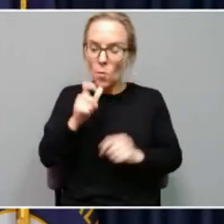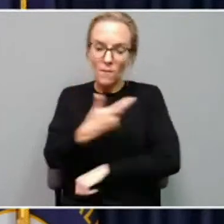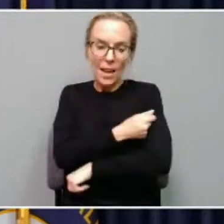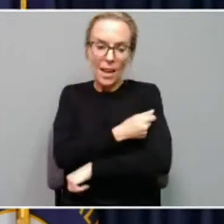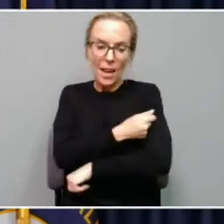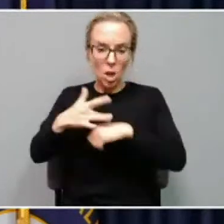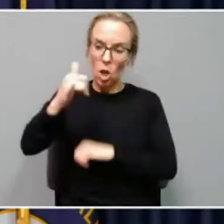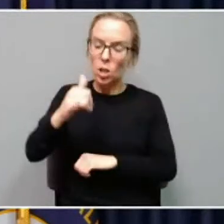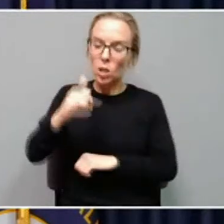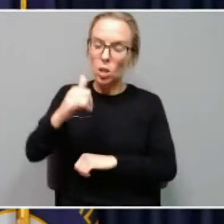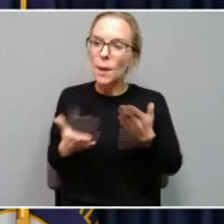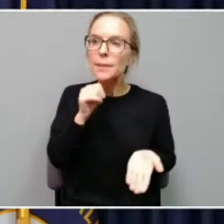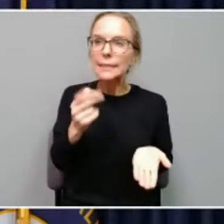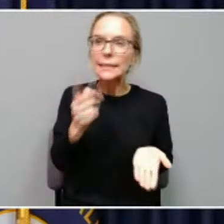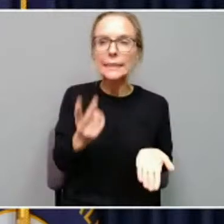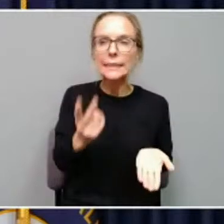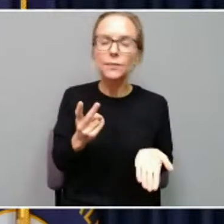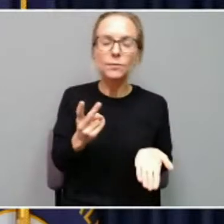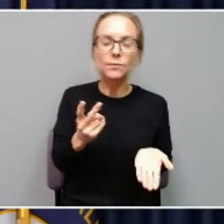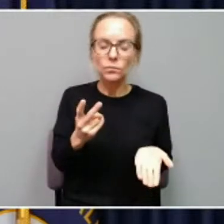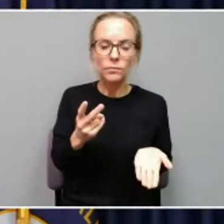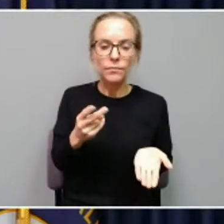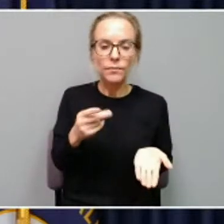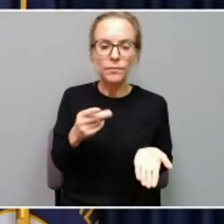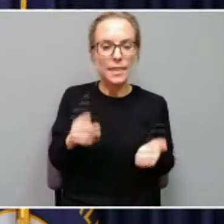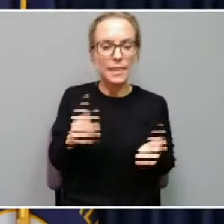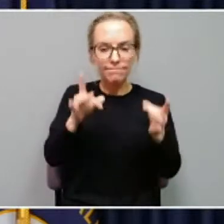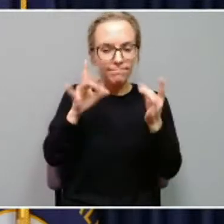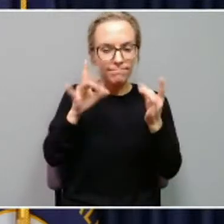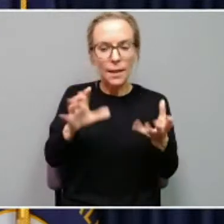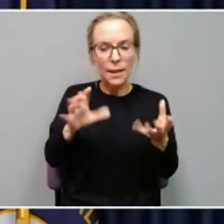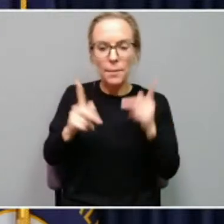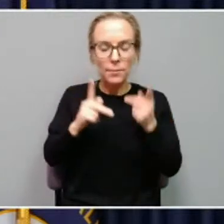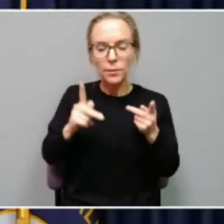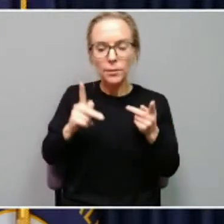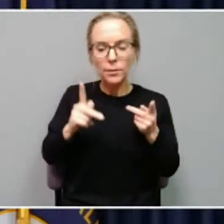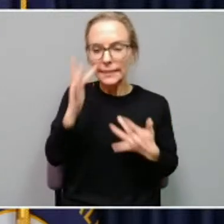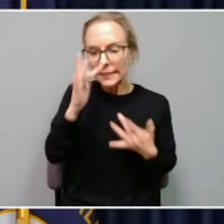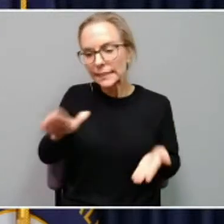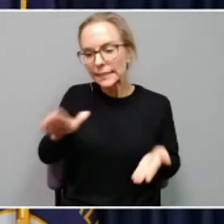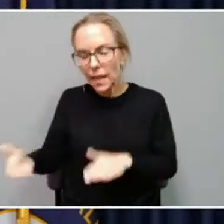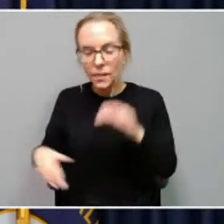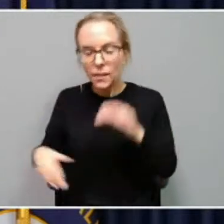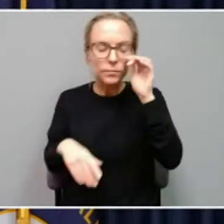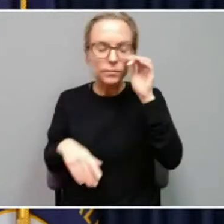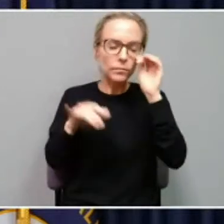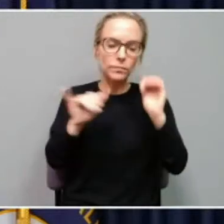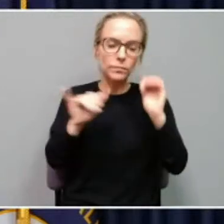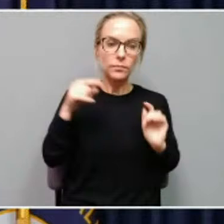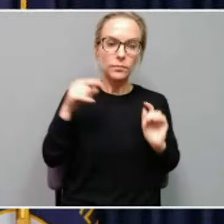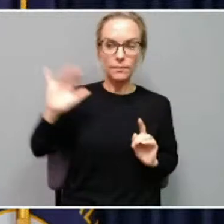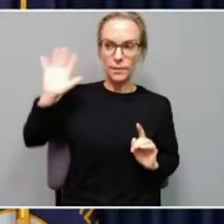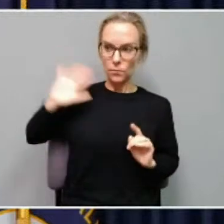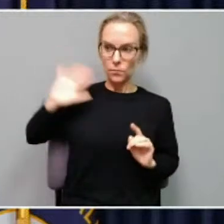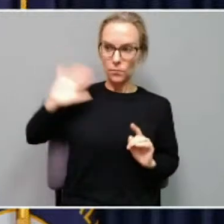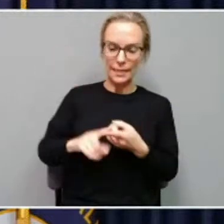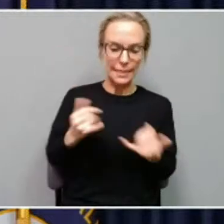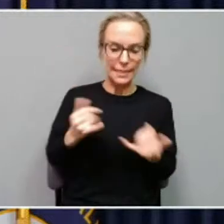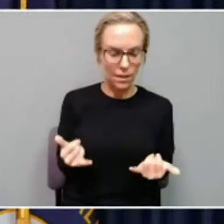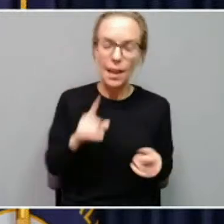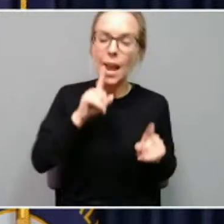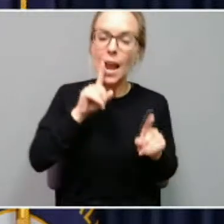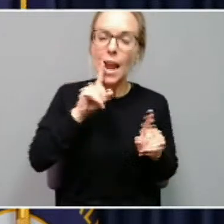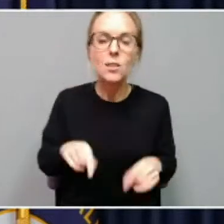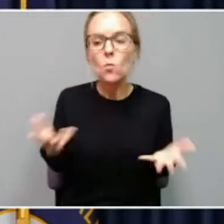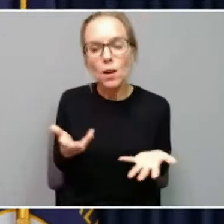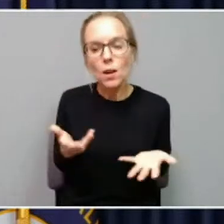be seeing this devastation. But just like then, now the answer is just